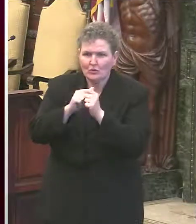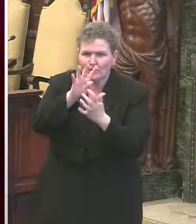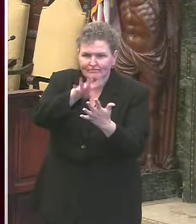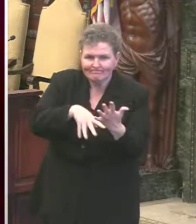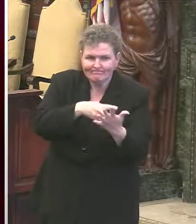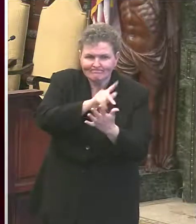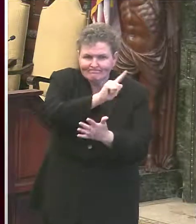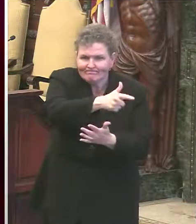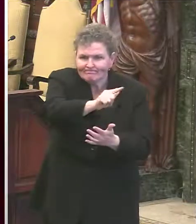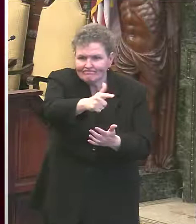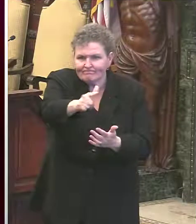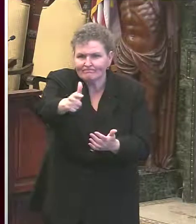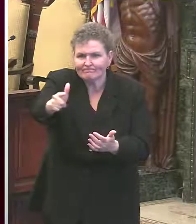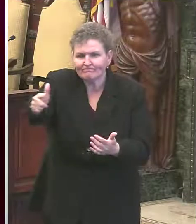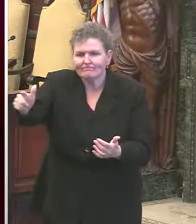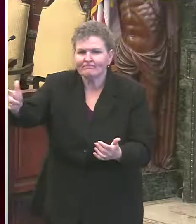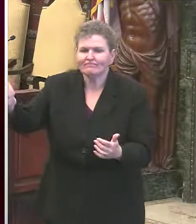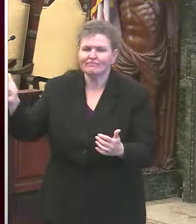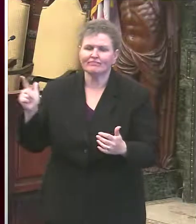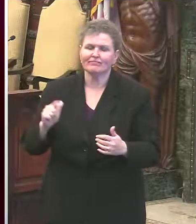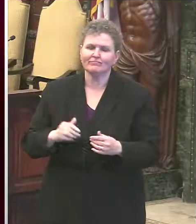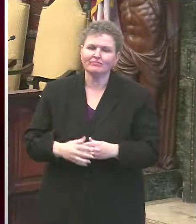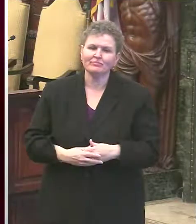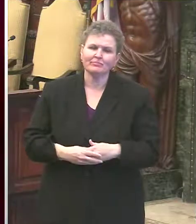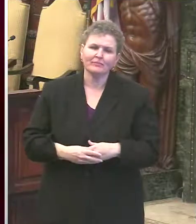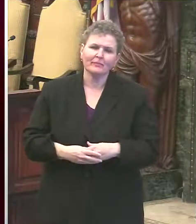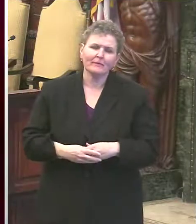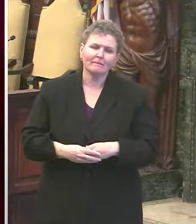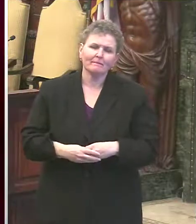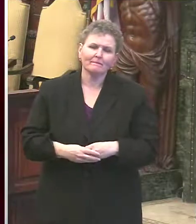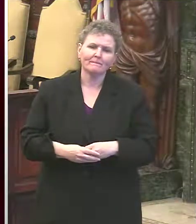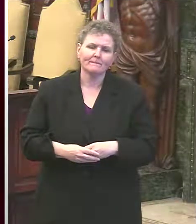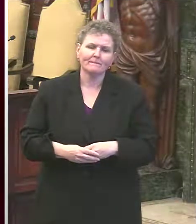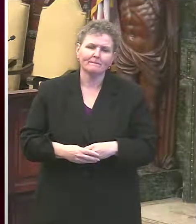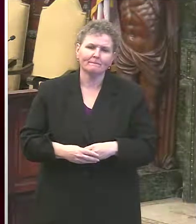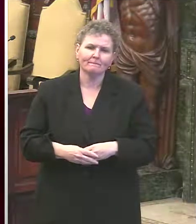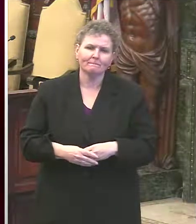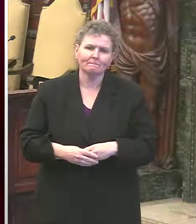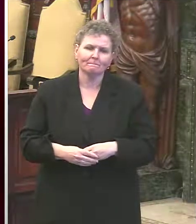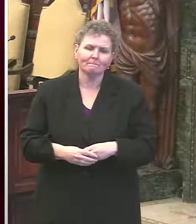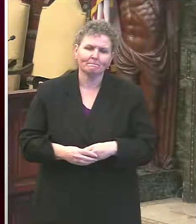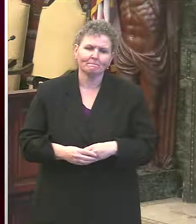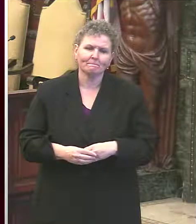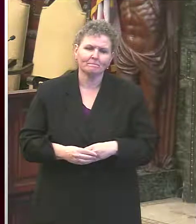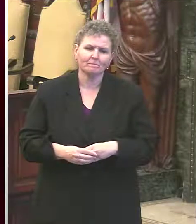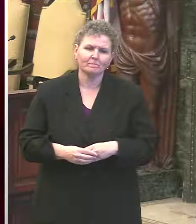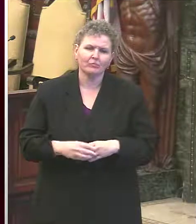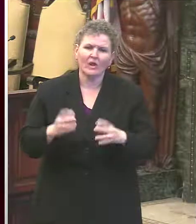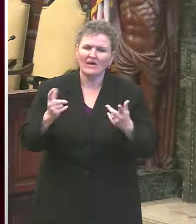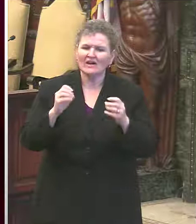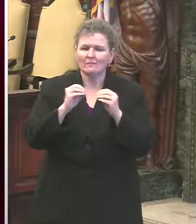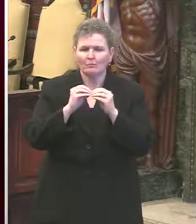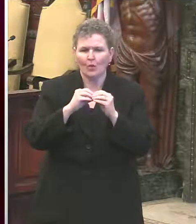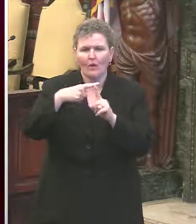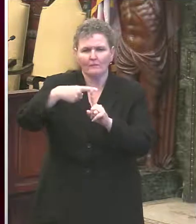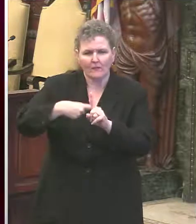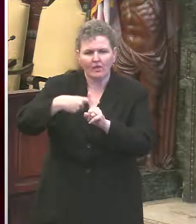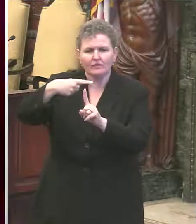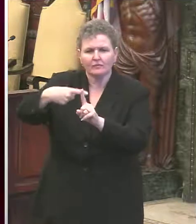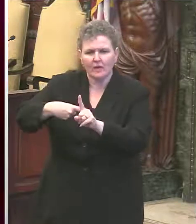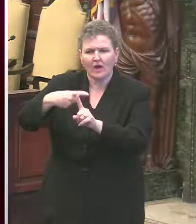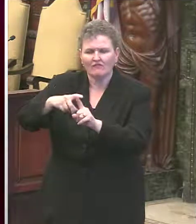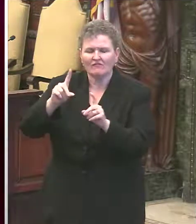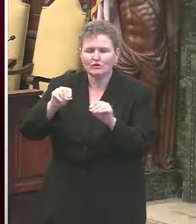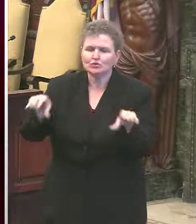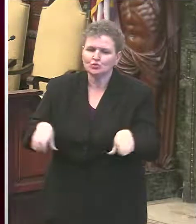there and vaccinate them. But because we have to do it one at a time, that's going to, spread out over probably months. Okay,